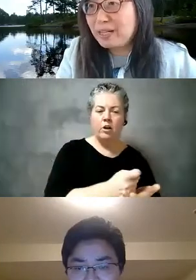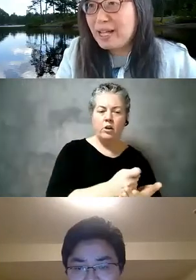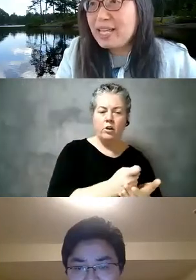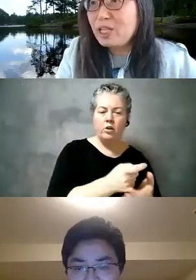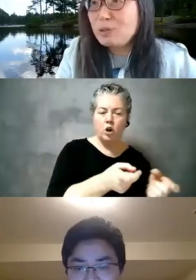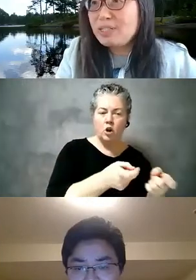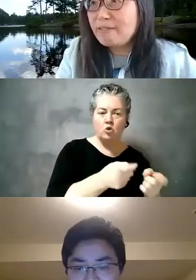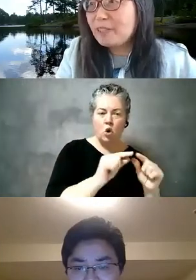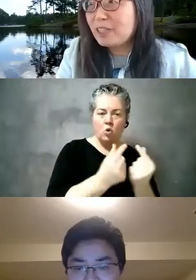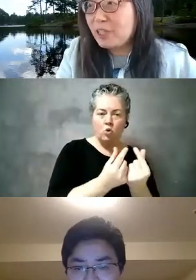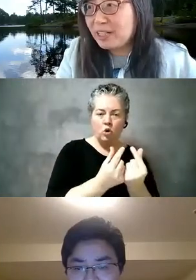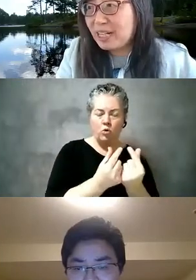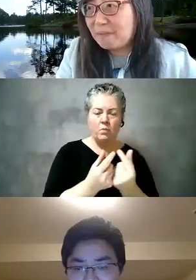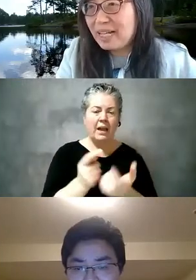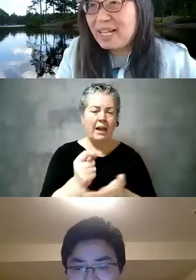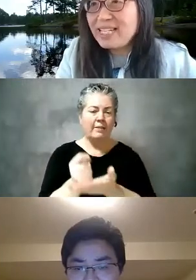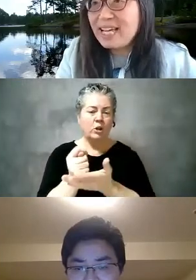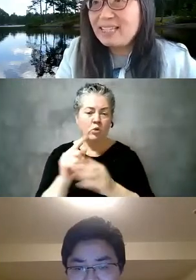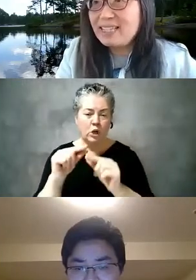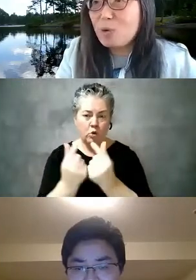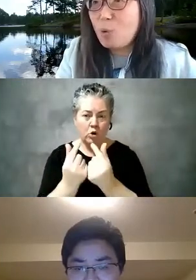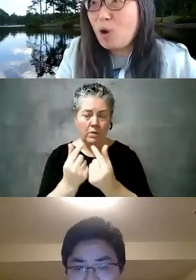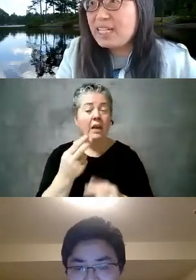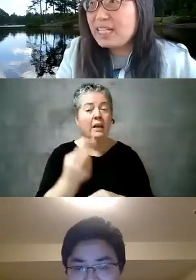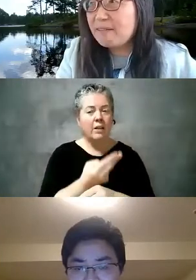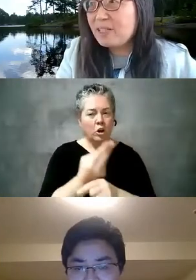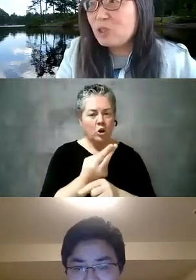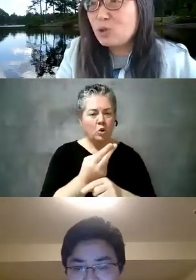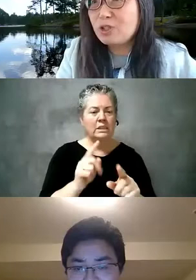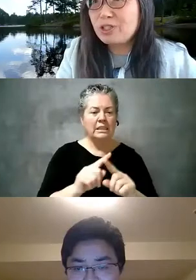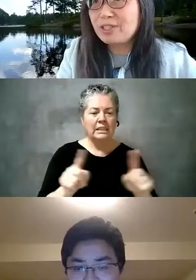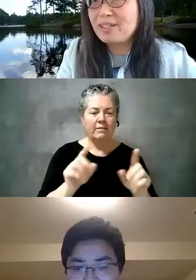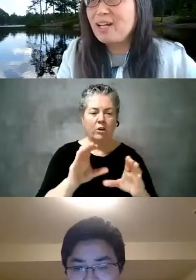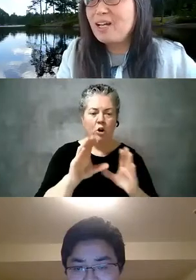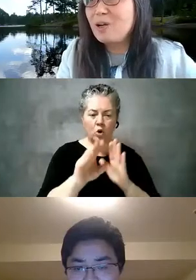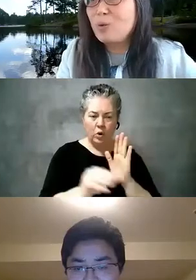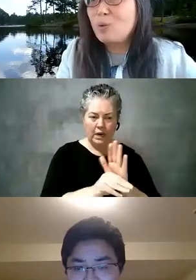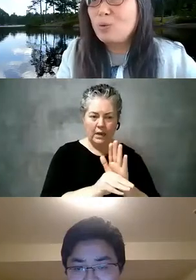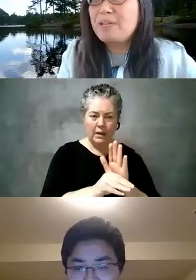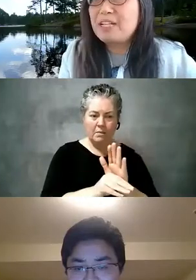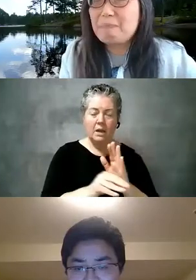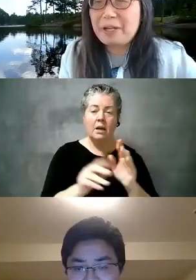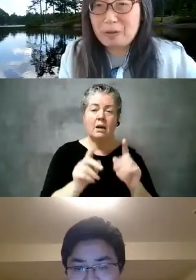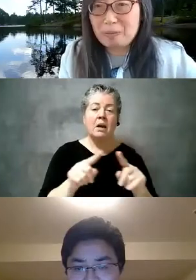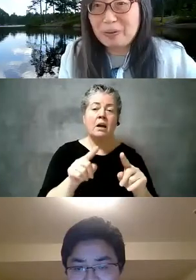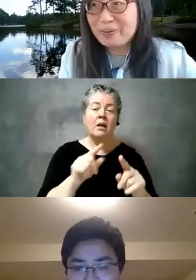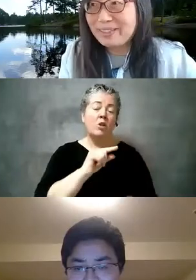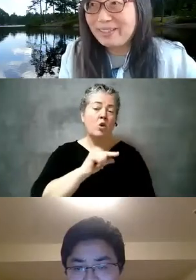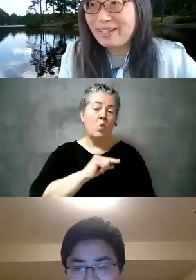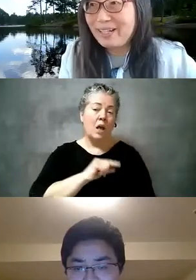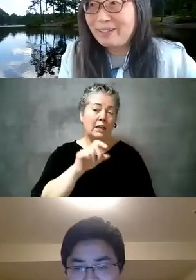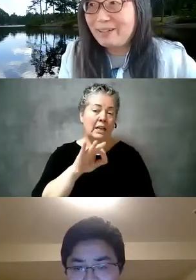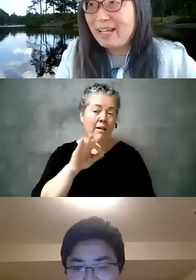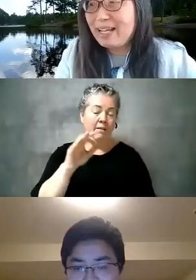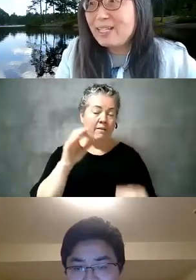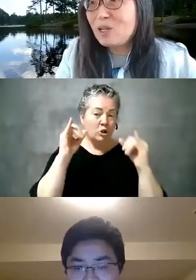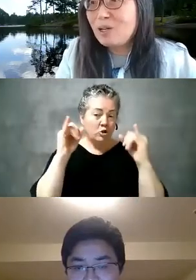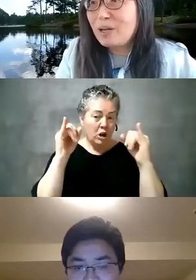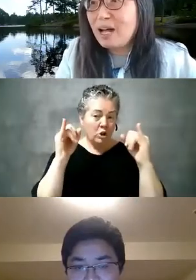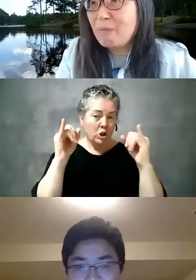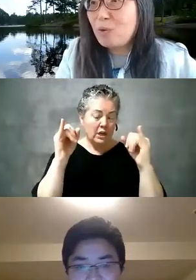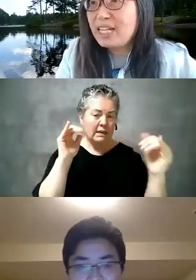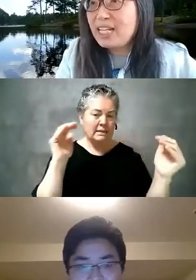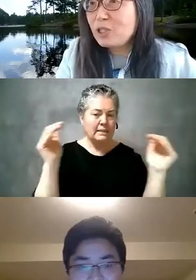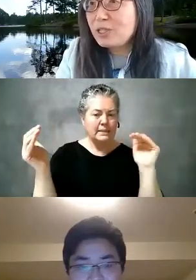group. They're using different curriculum, yet their quality of instruction would be comparable, right?